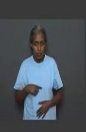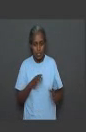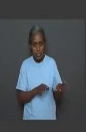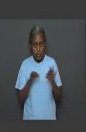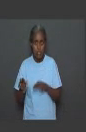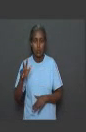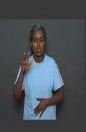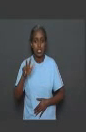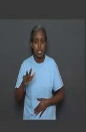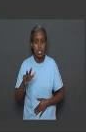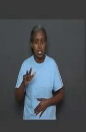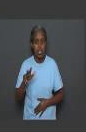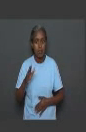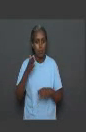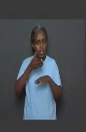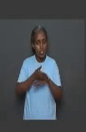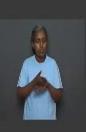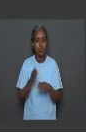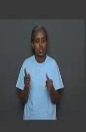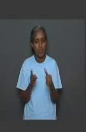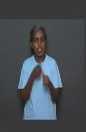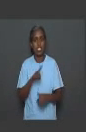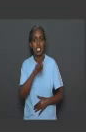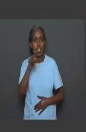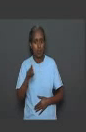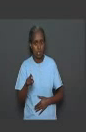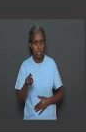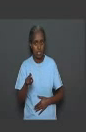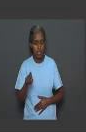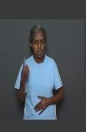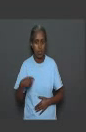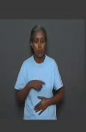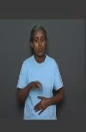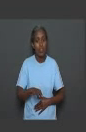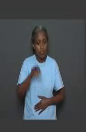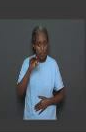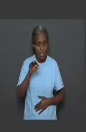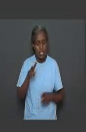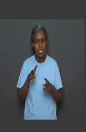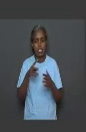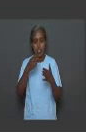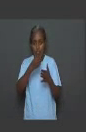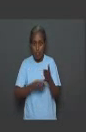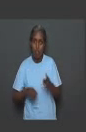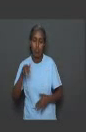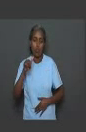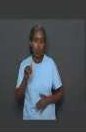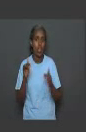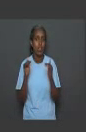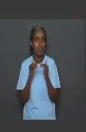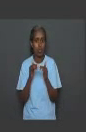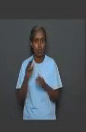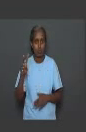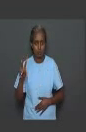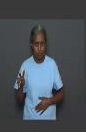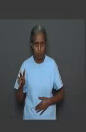we substitute 3 back into the first equation, we find that the value of